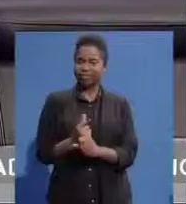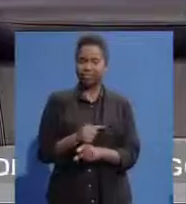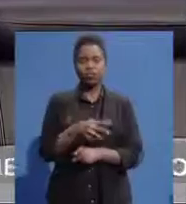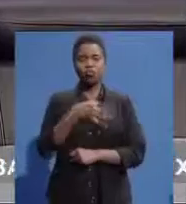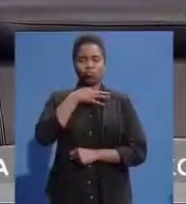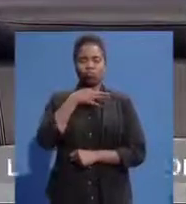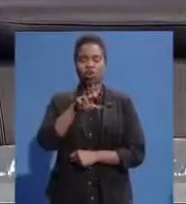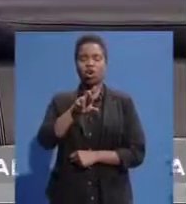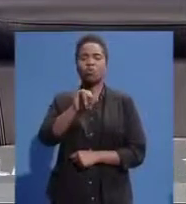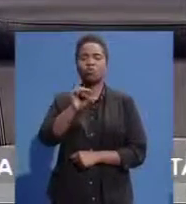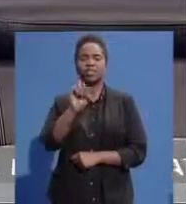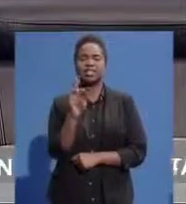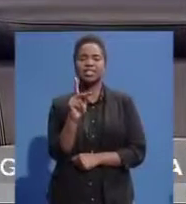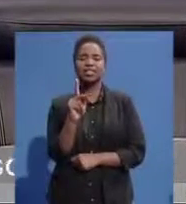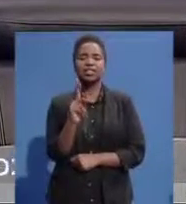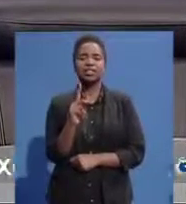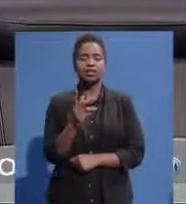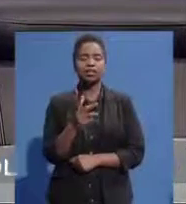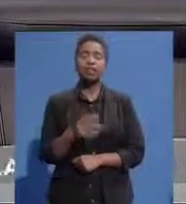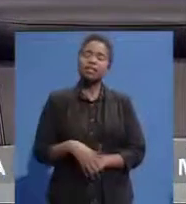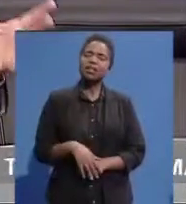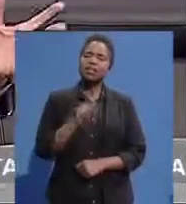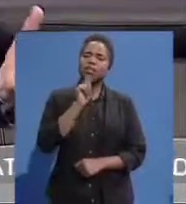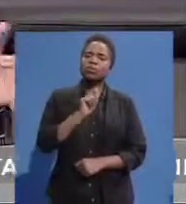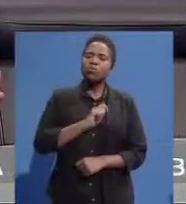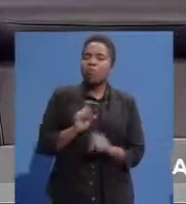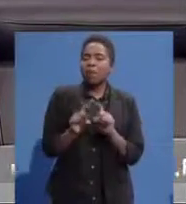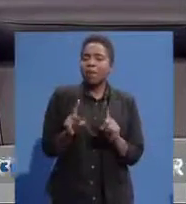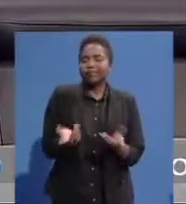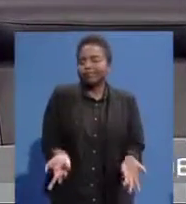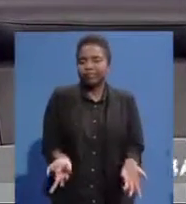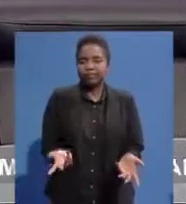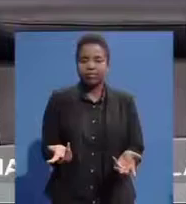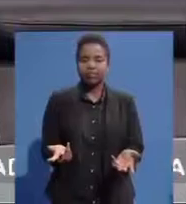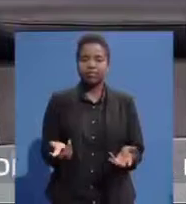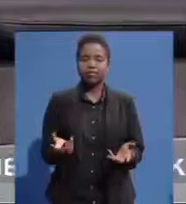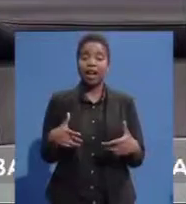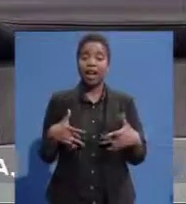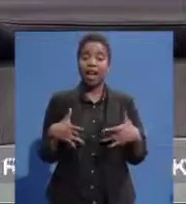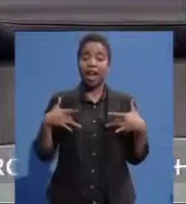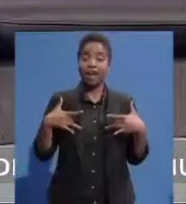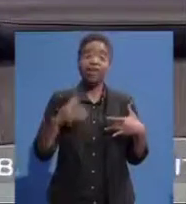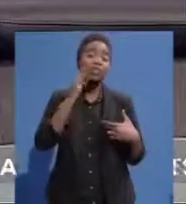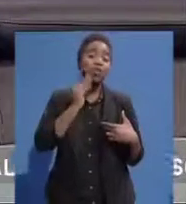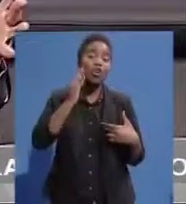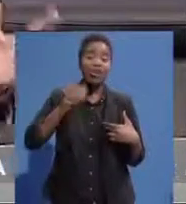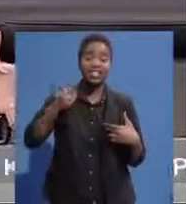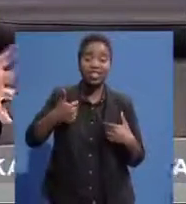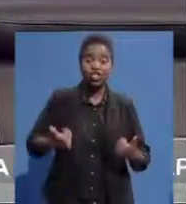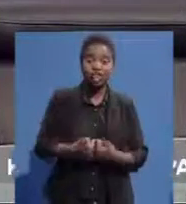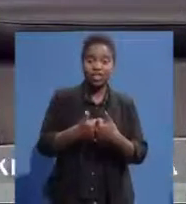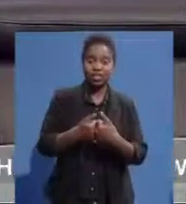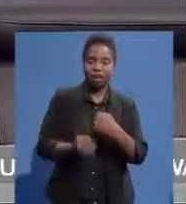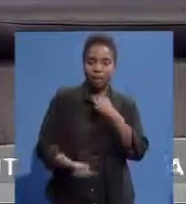think that's true, but don't forget that, you know, life itself is a university. And you learn from